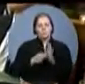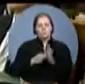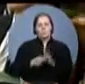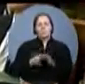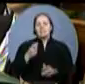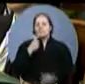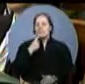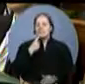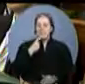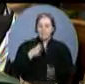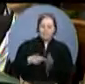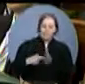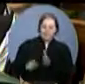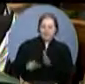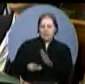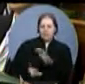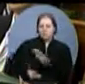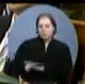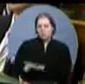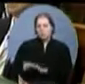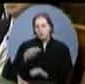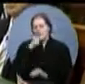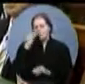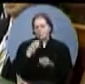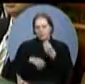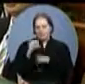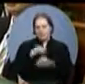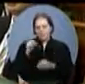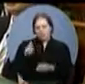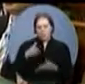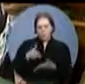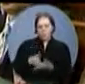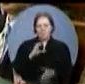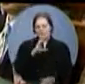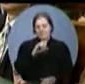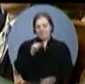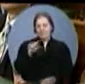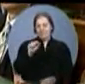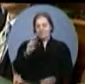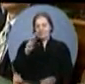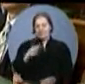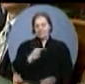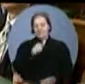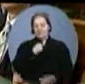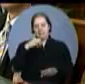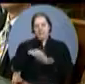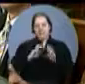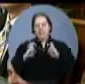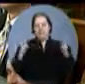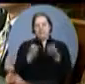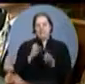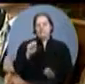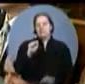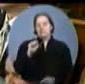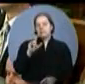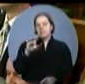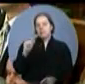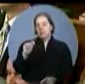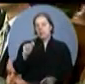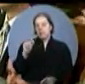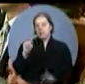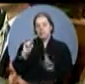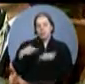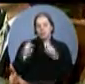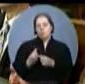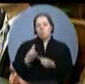held up in the Senate for four months, would do just that. Our legislation would add new penalties in the area of